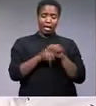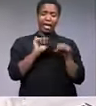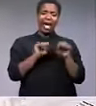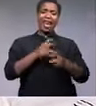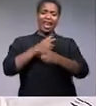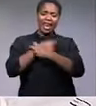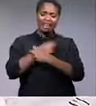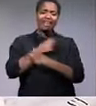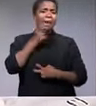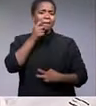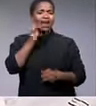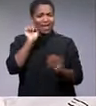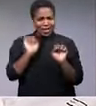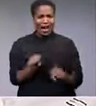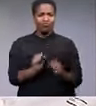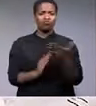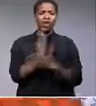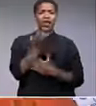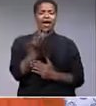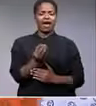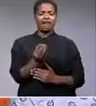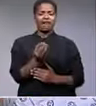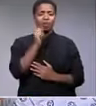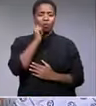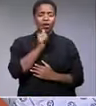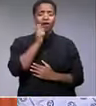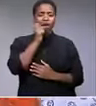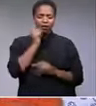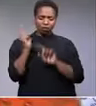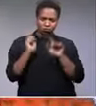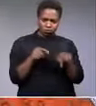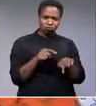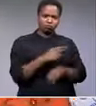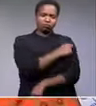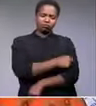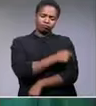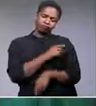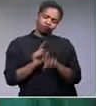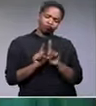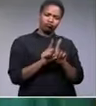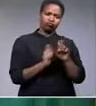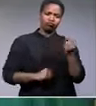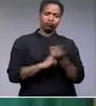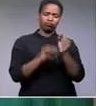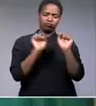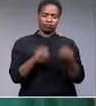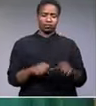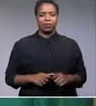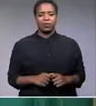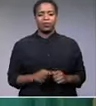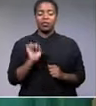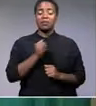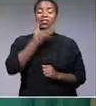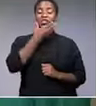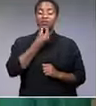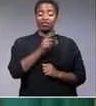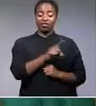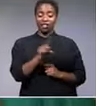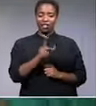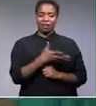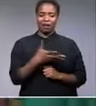the fathers, when they have paternity leaves, to come to be next to their mothers. It's an extra special Christmas for these